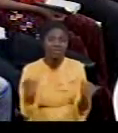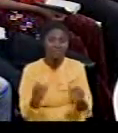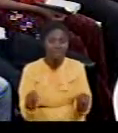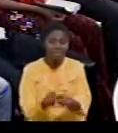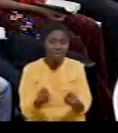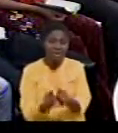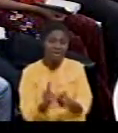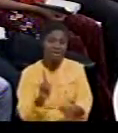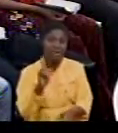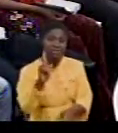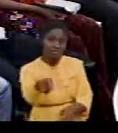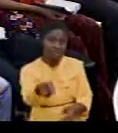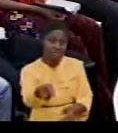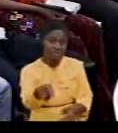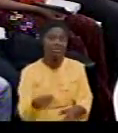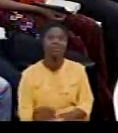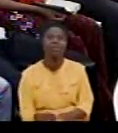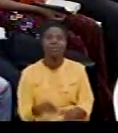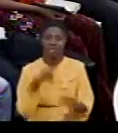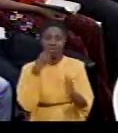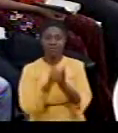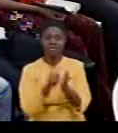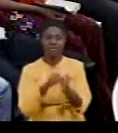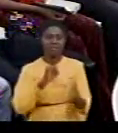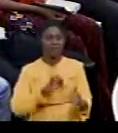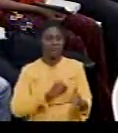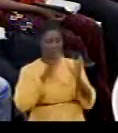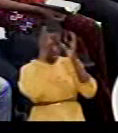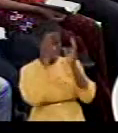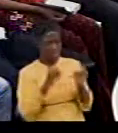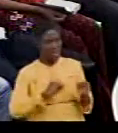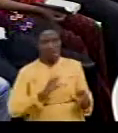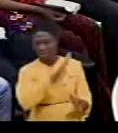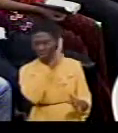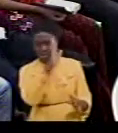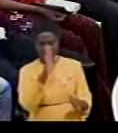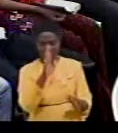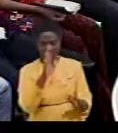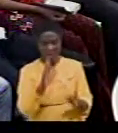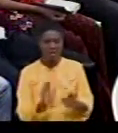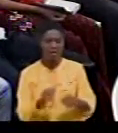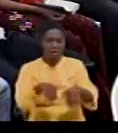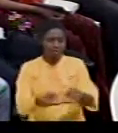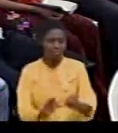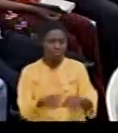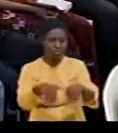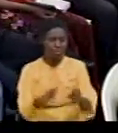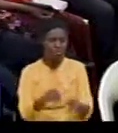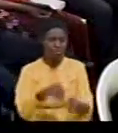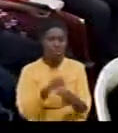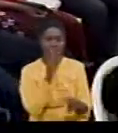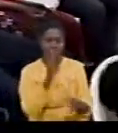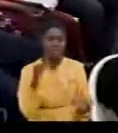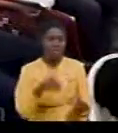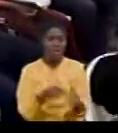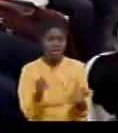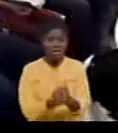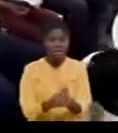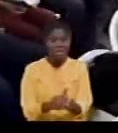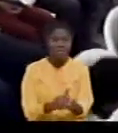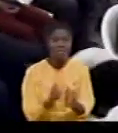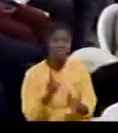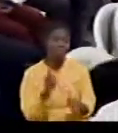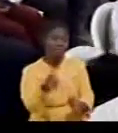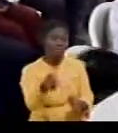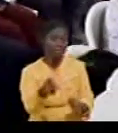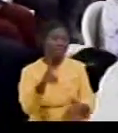saying, I vow I will never swim again. That fish cannot fulfill that vow. Why?